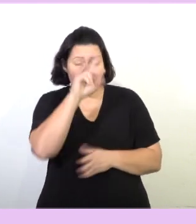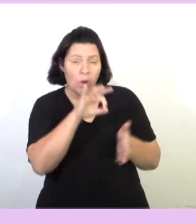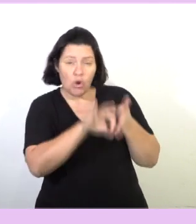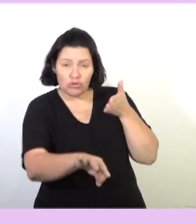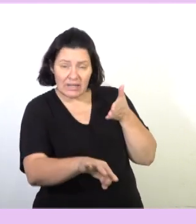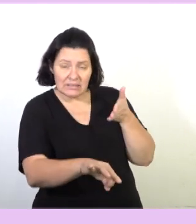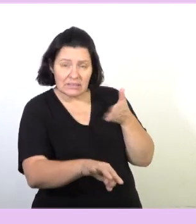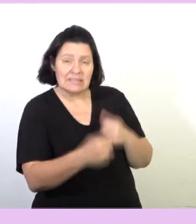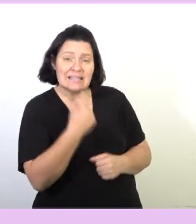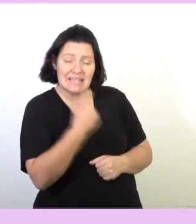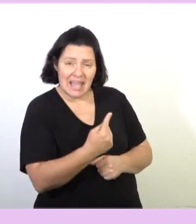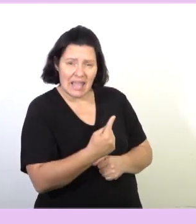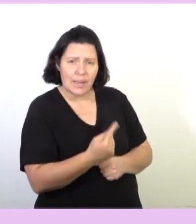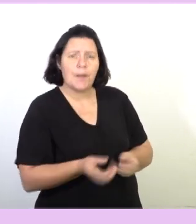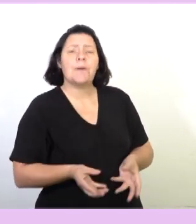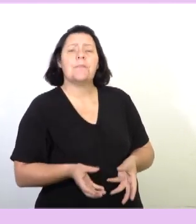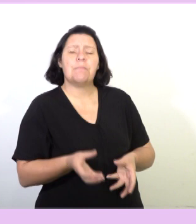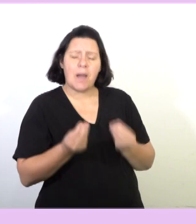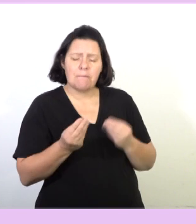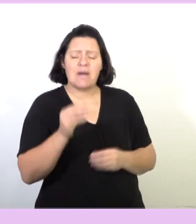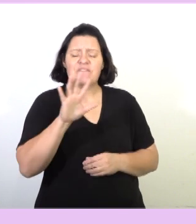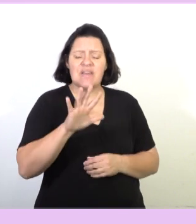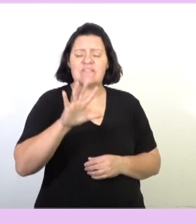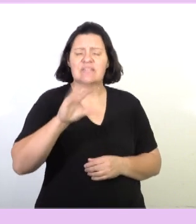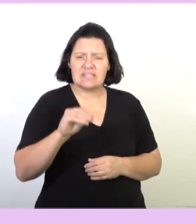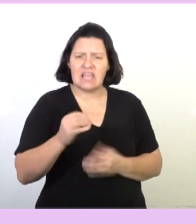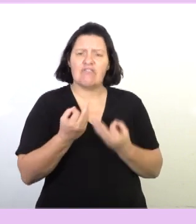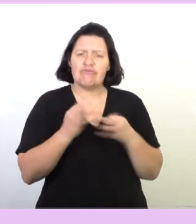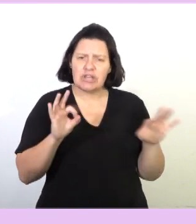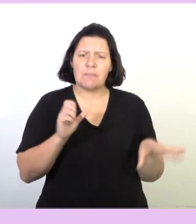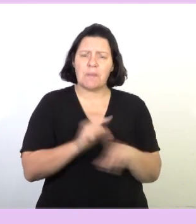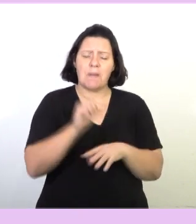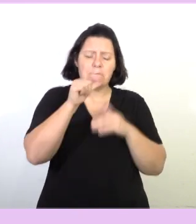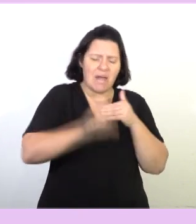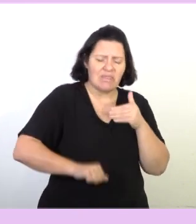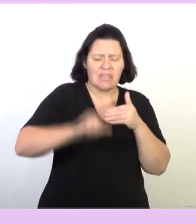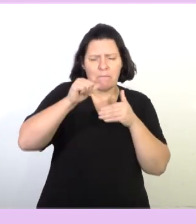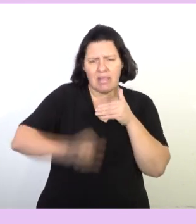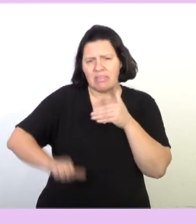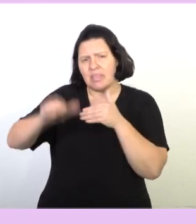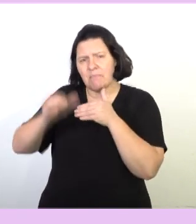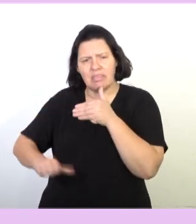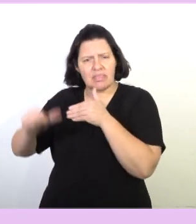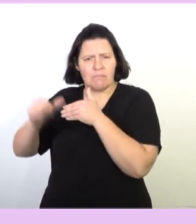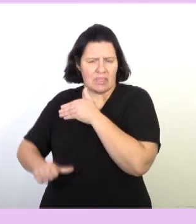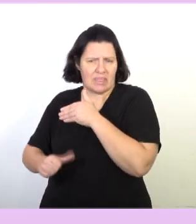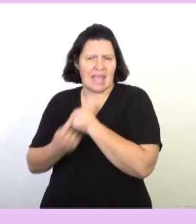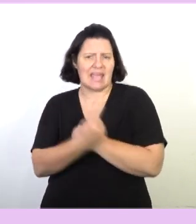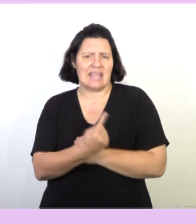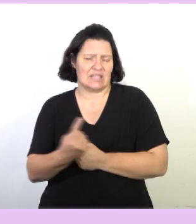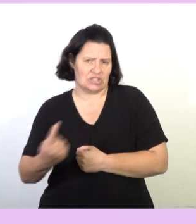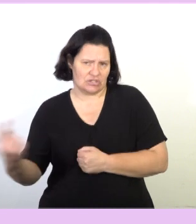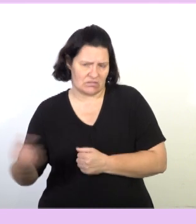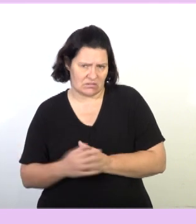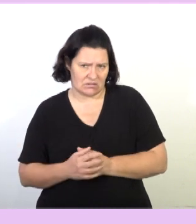the contract, it was said that he will get 50 free text messages every month. So this